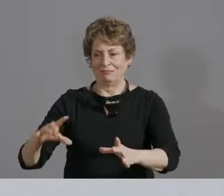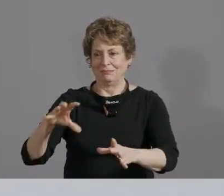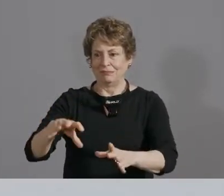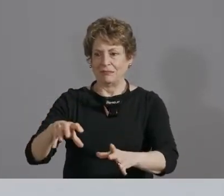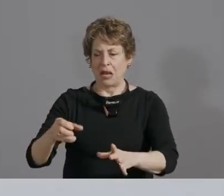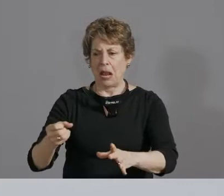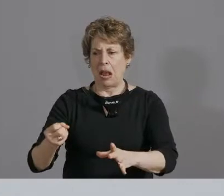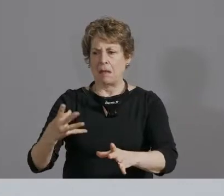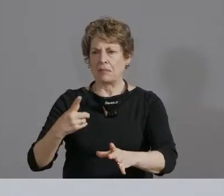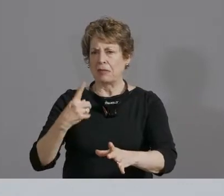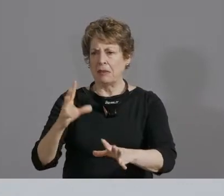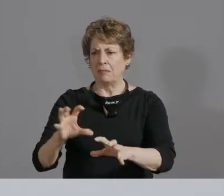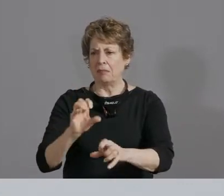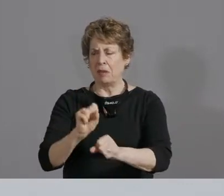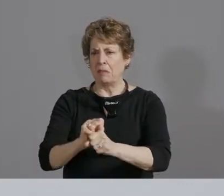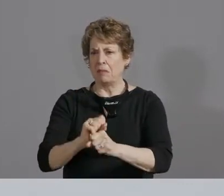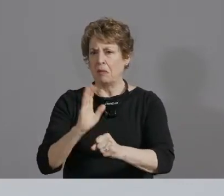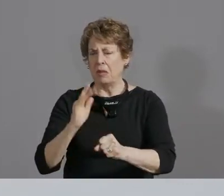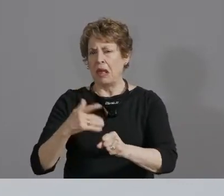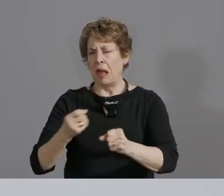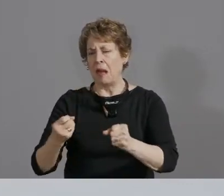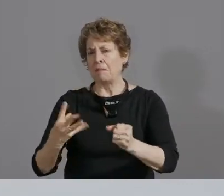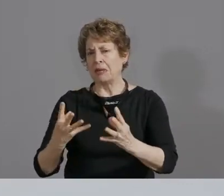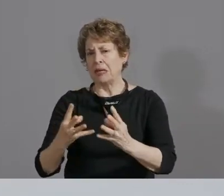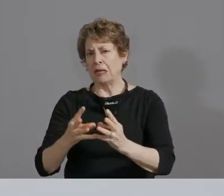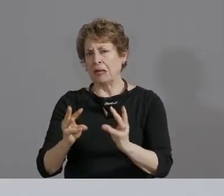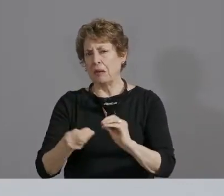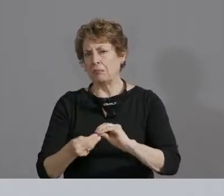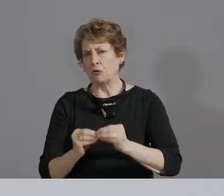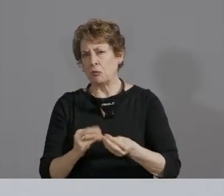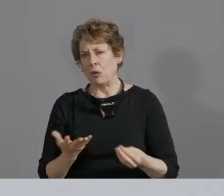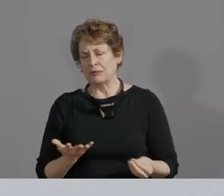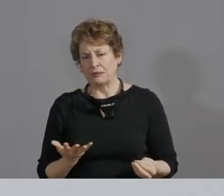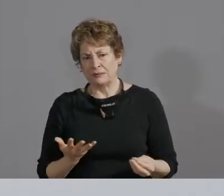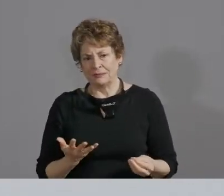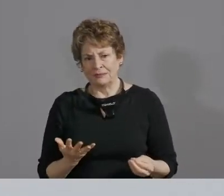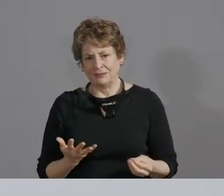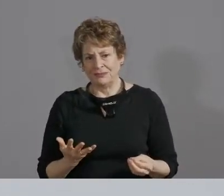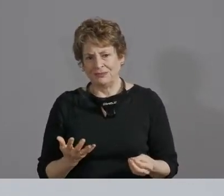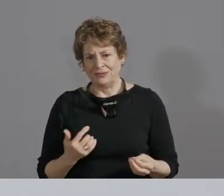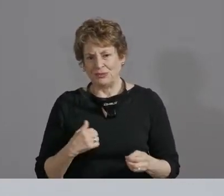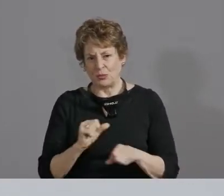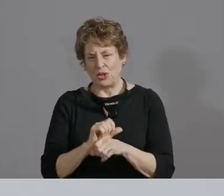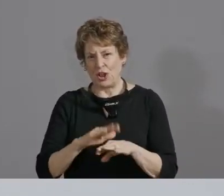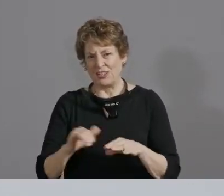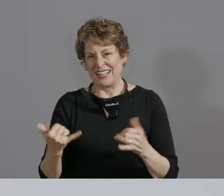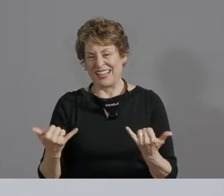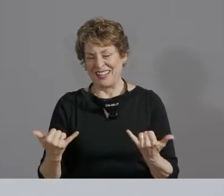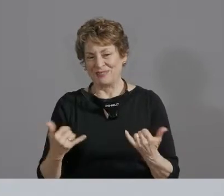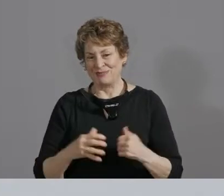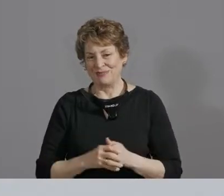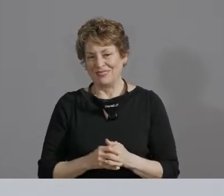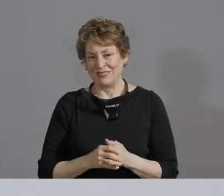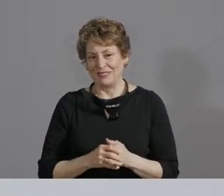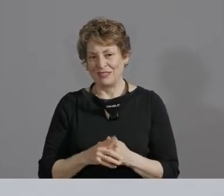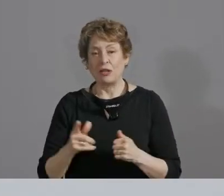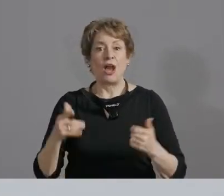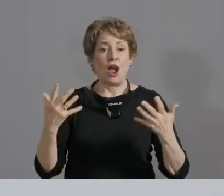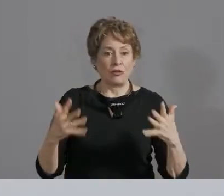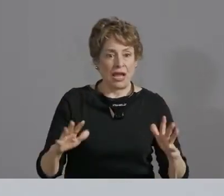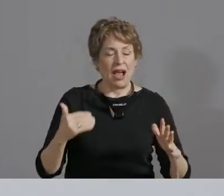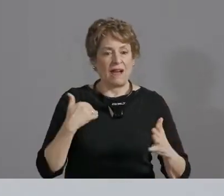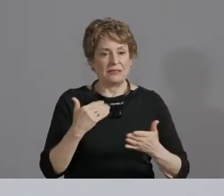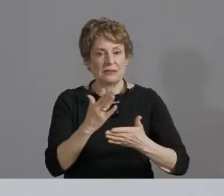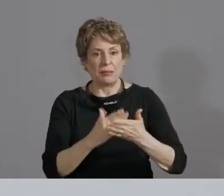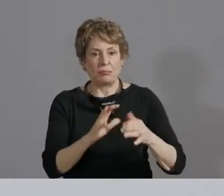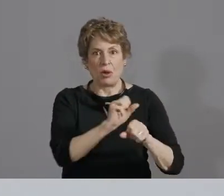on that right now to see, because it's going to be phased in. So they already have some appointments scheduled, and we're working with them